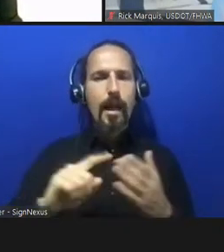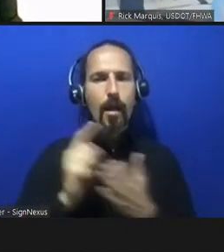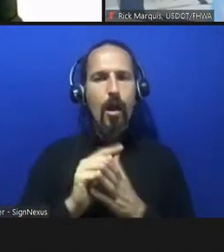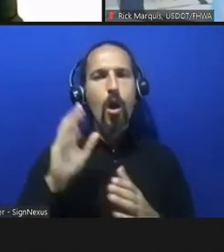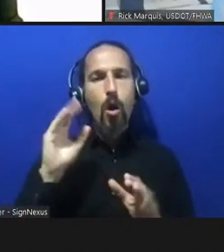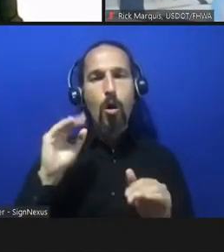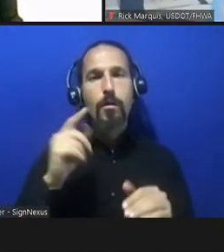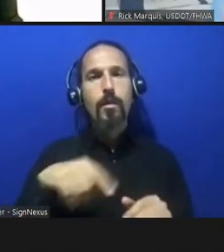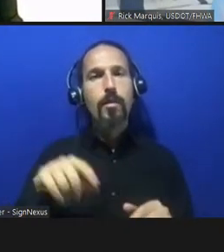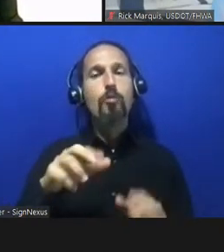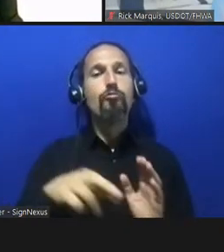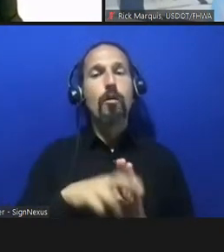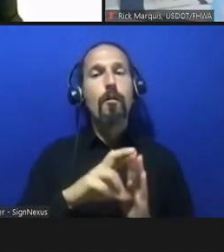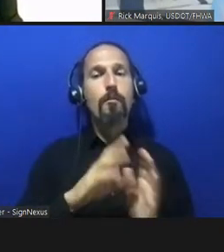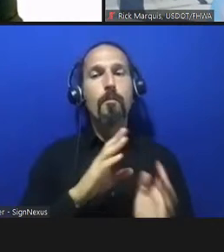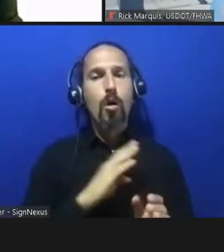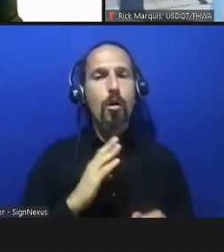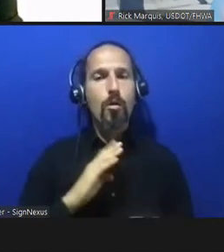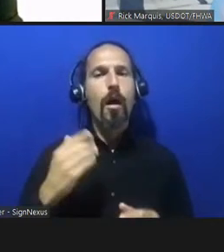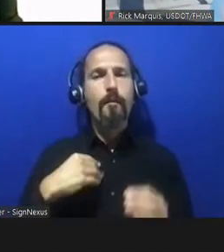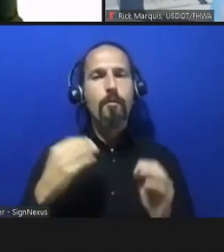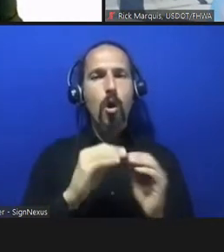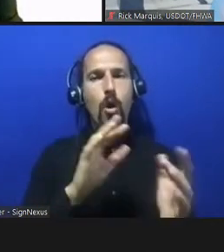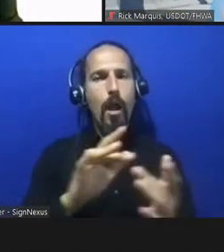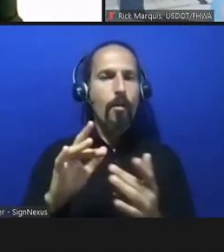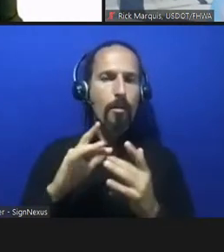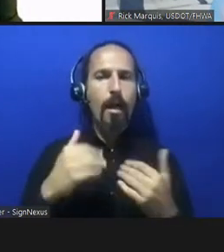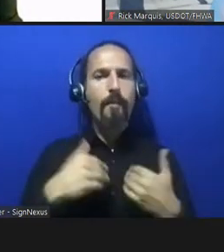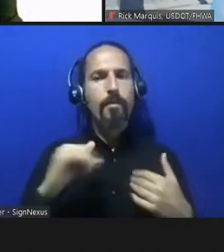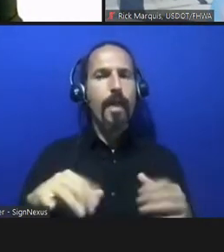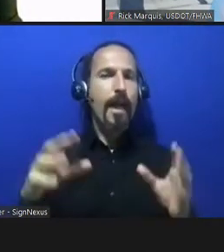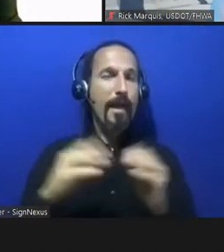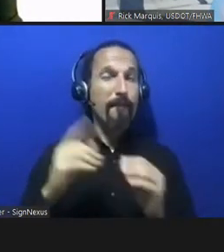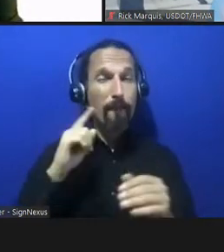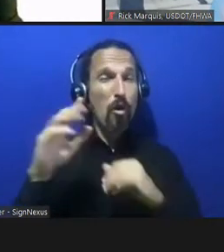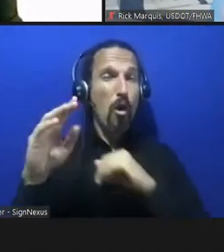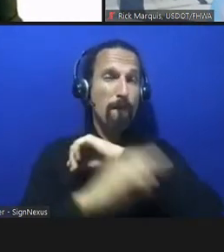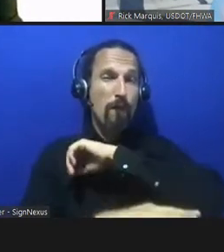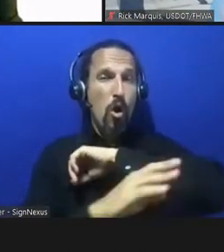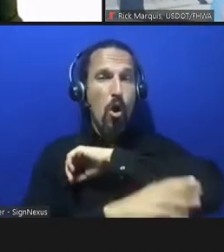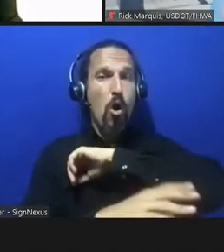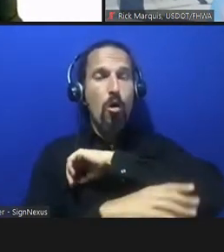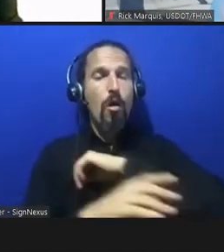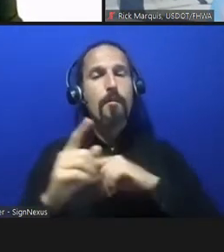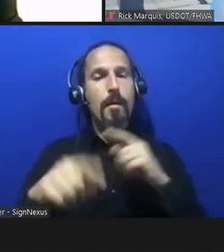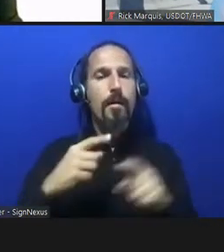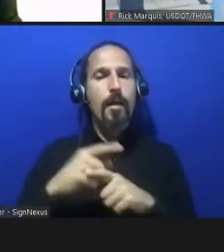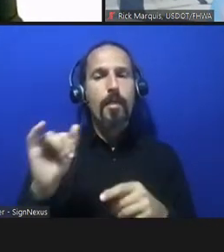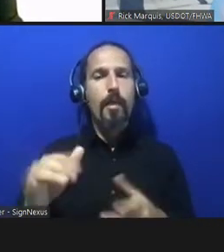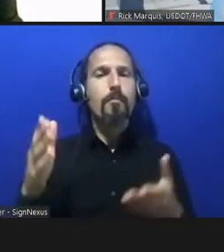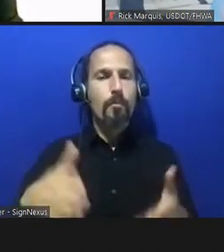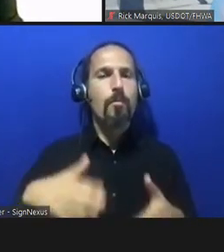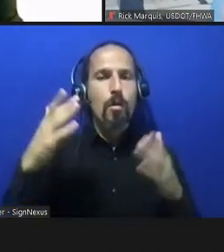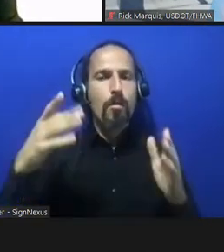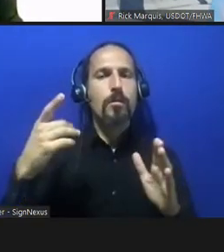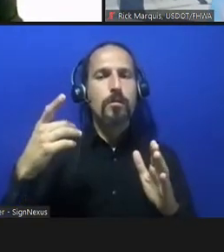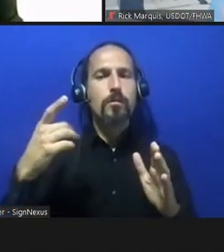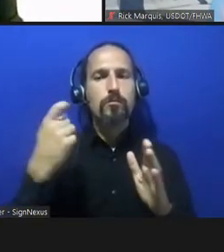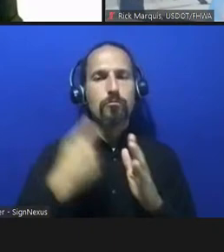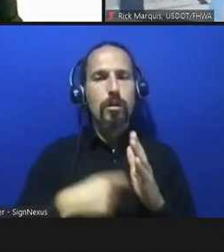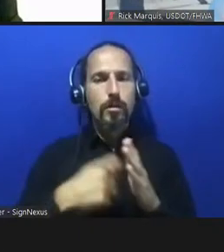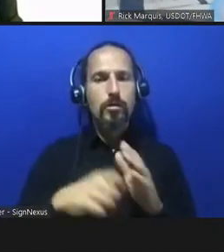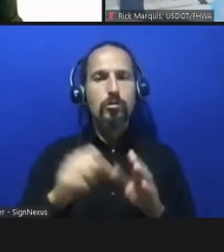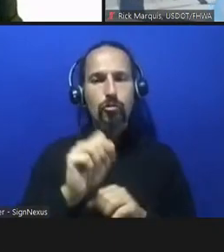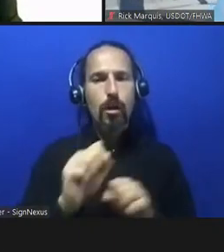review board will consider conducting more outreach and holding these hearings in the fall specifically on the proposed pricing structures so that more new